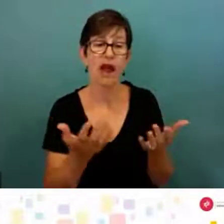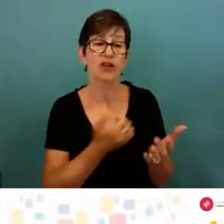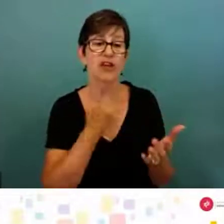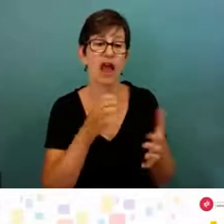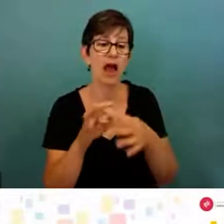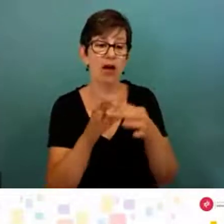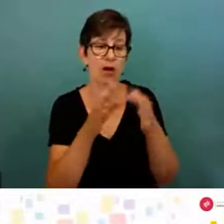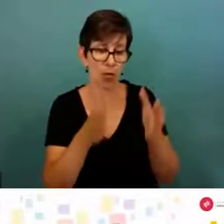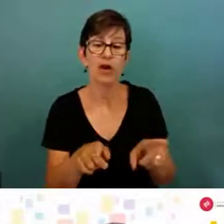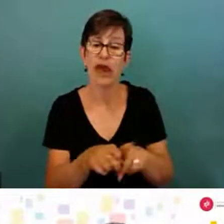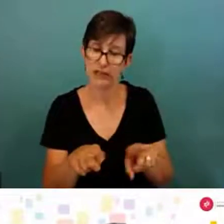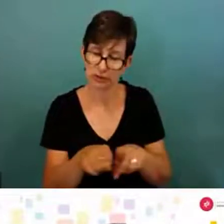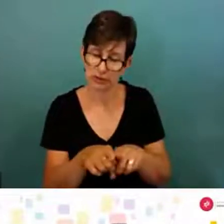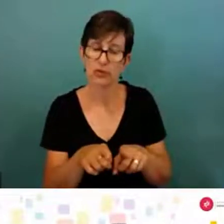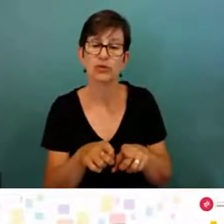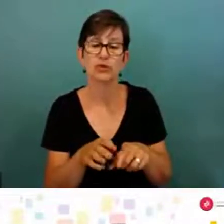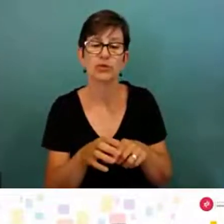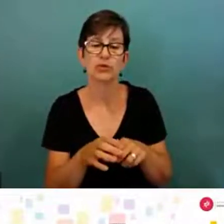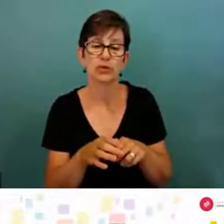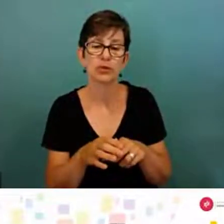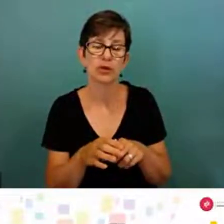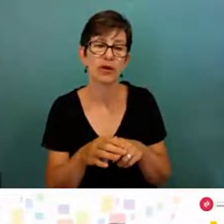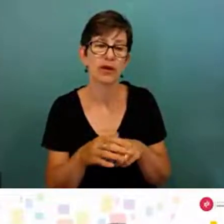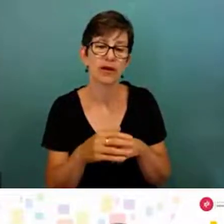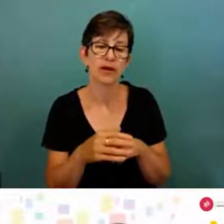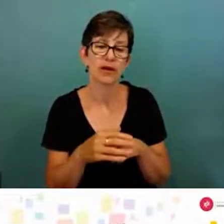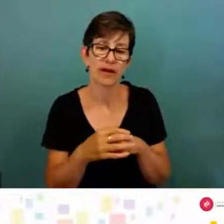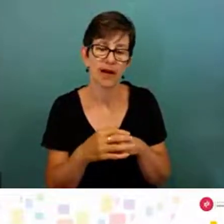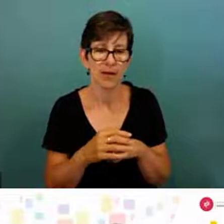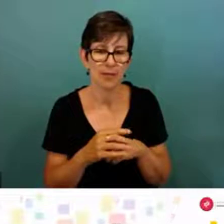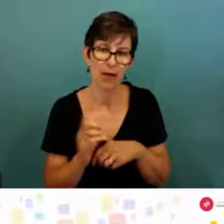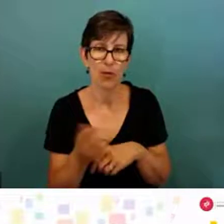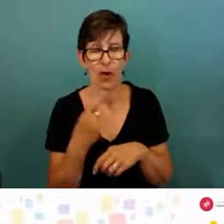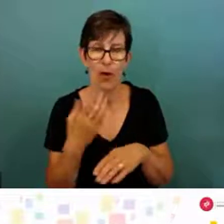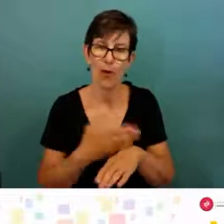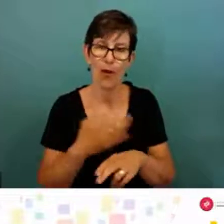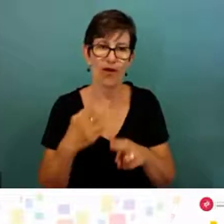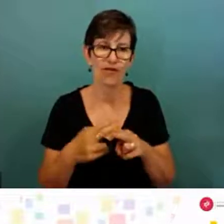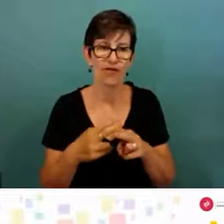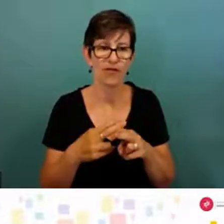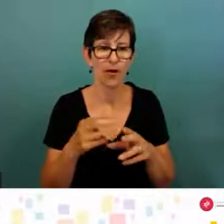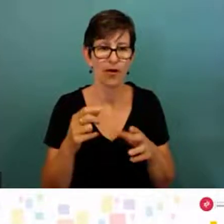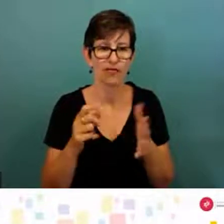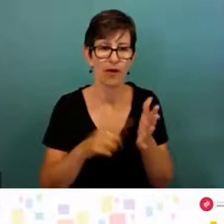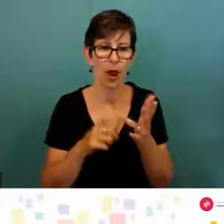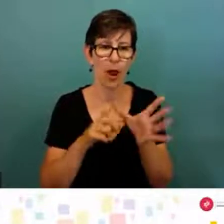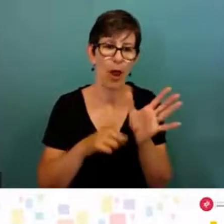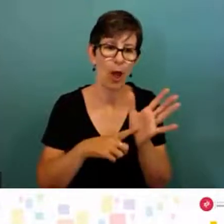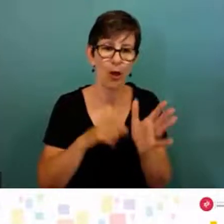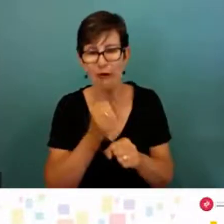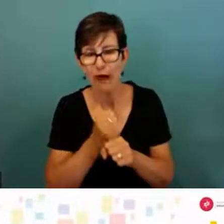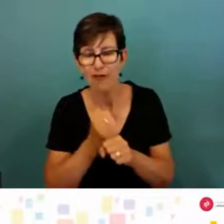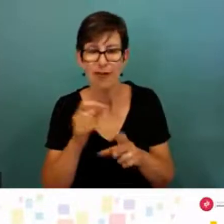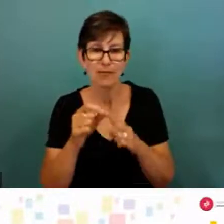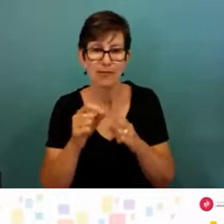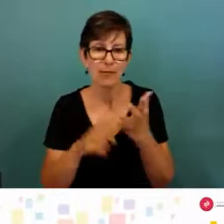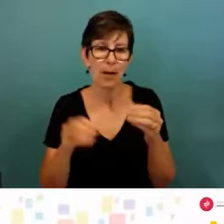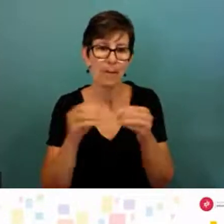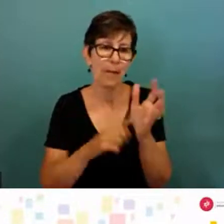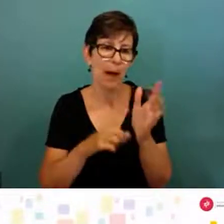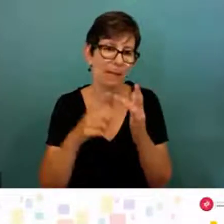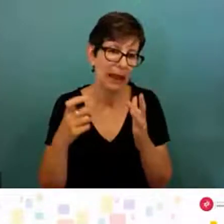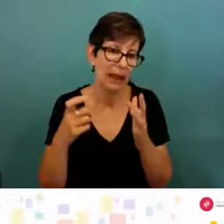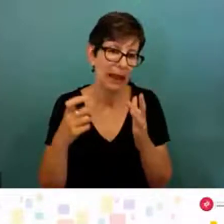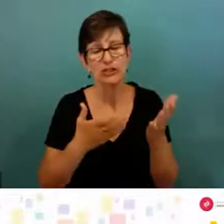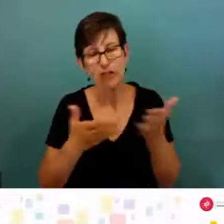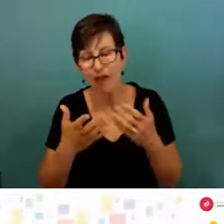when we write, as we all do work for, public, local government and public service, you have your annual work and development performance review and